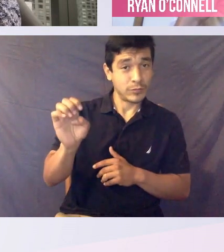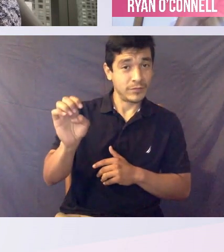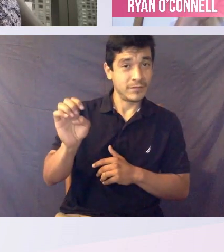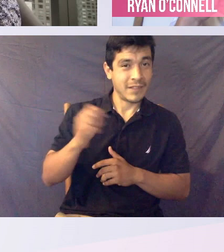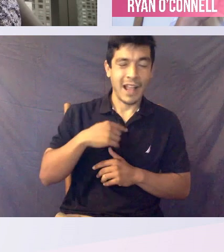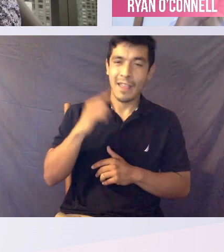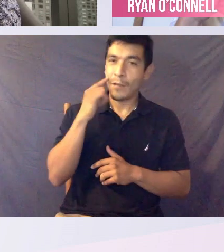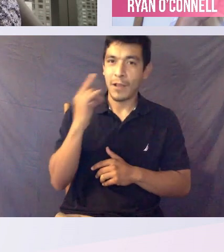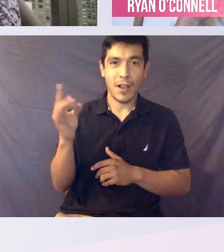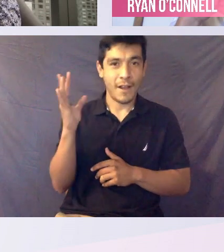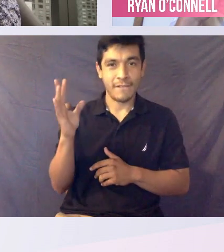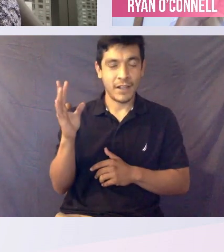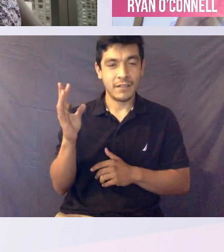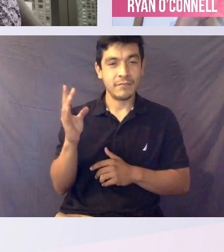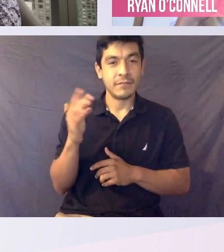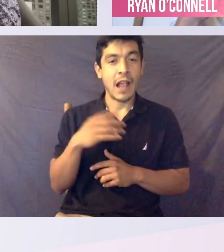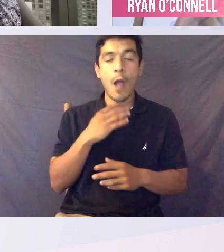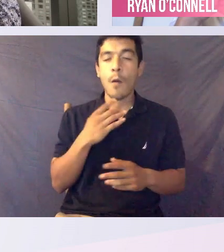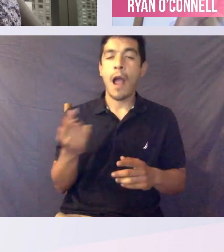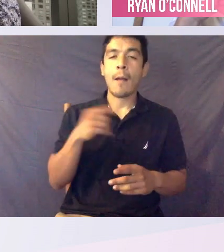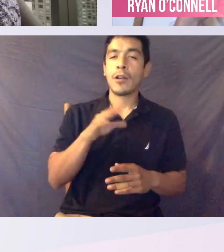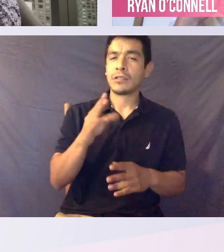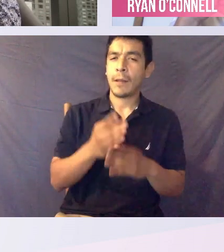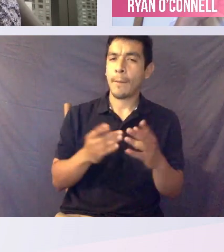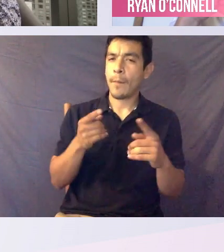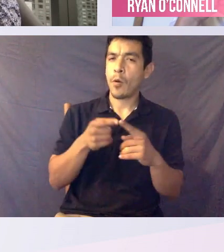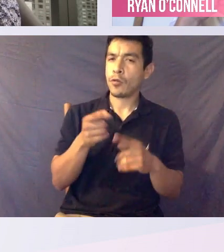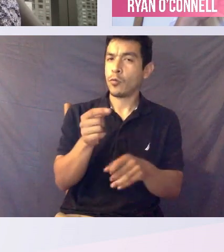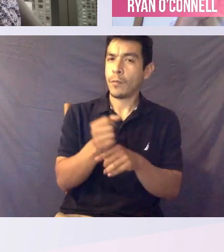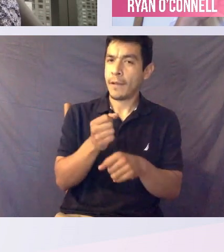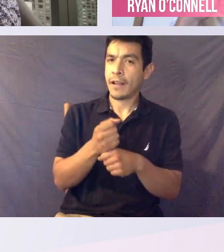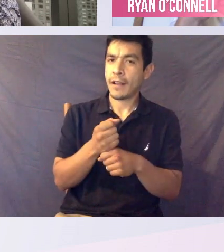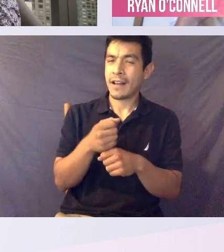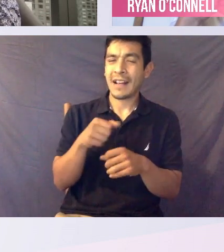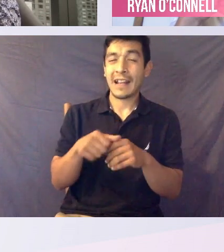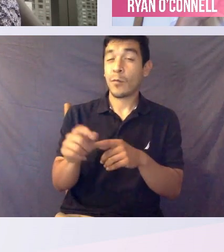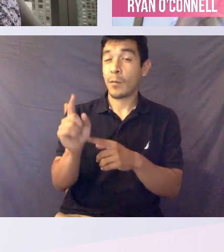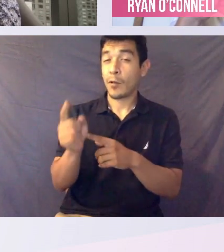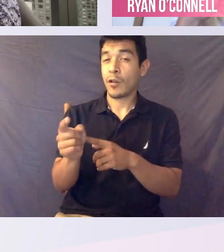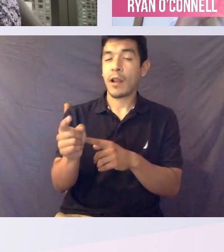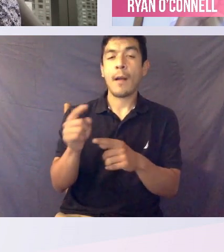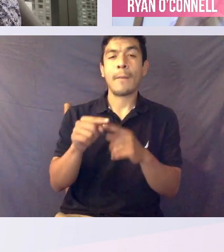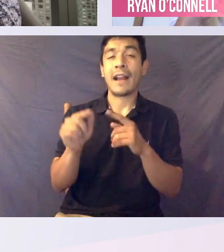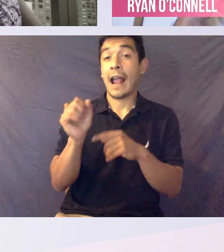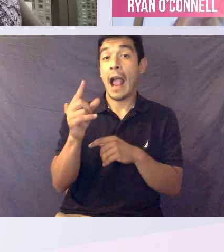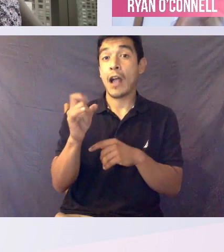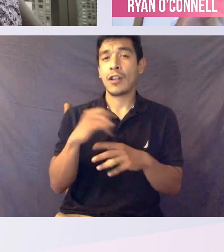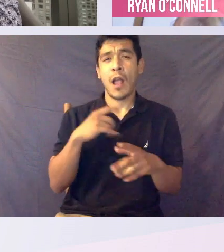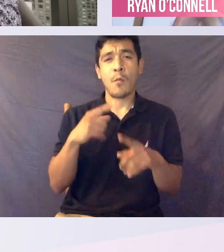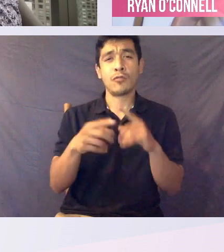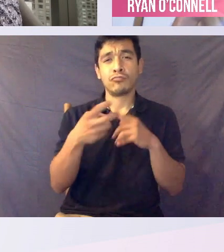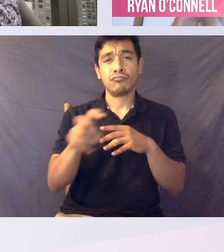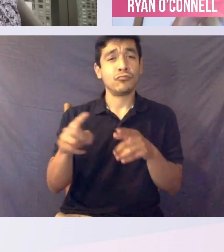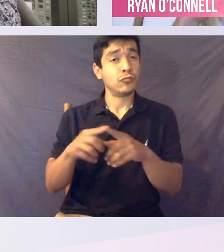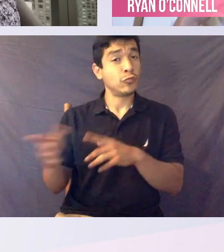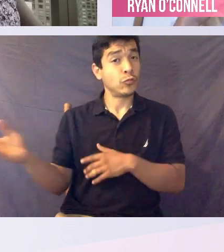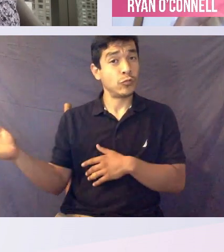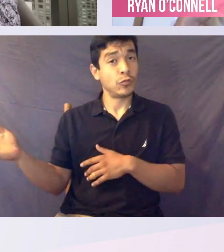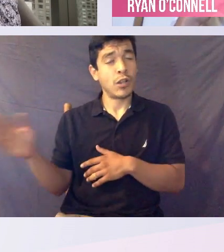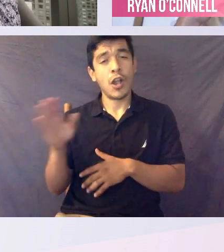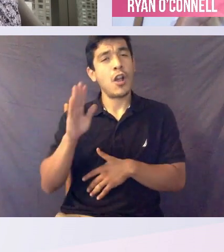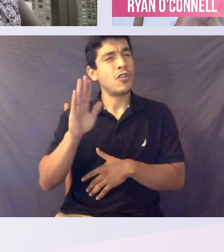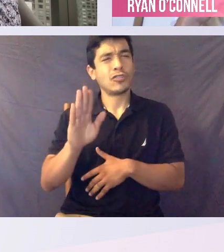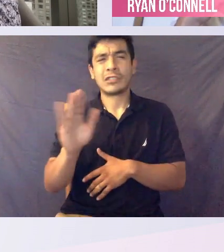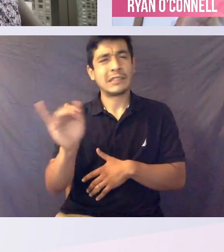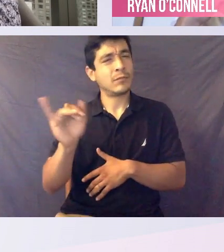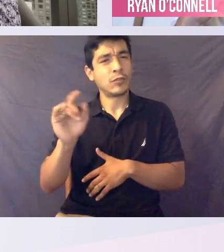gonna come back to some of the points that you made in a moment, but Ashley, I wanted to pivot to you, you know, a version of the same